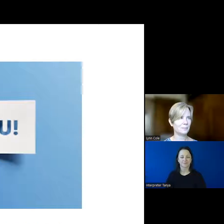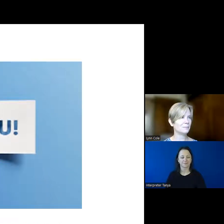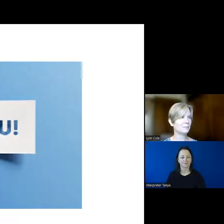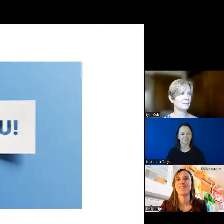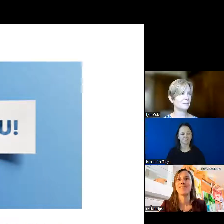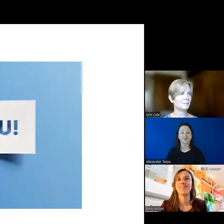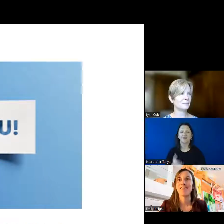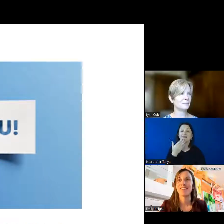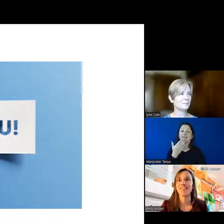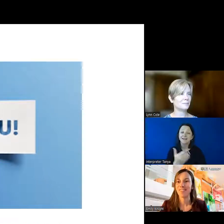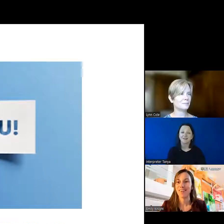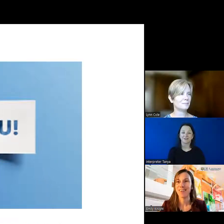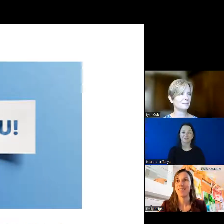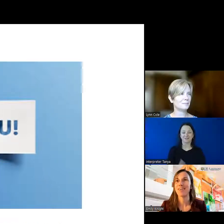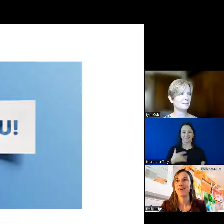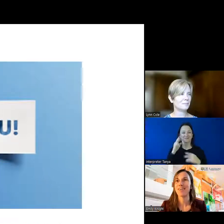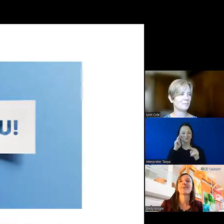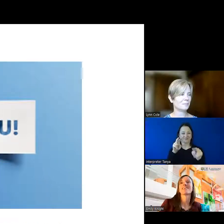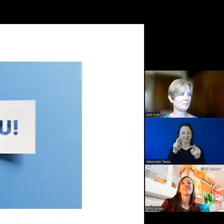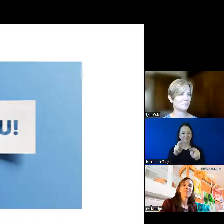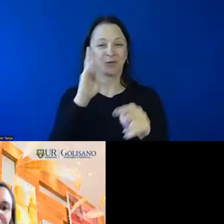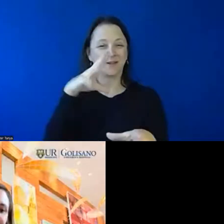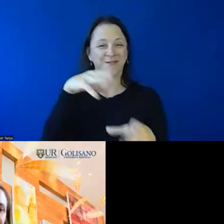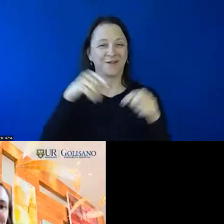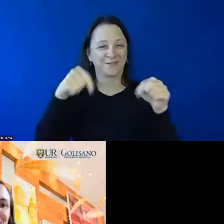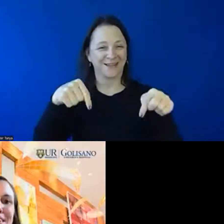Thank you. I'm excited that we're going to be involved in this.